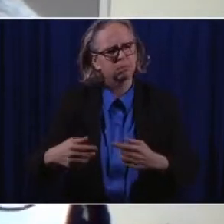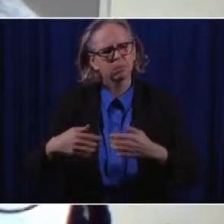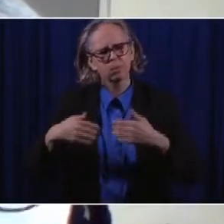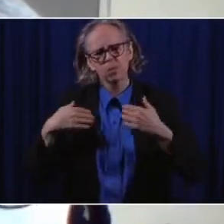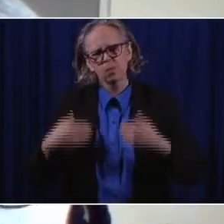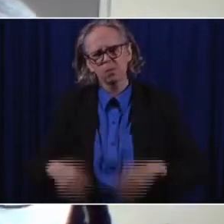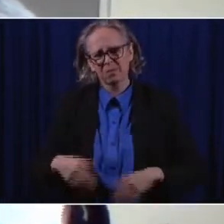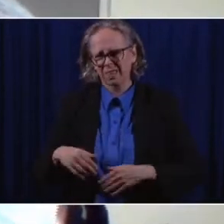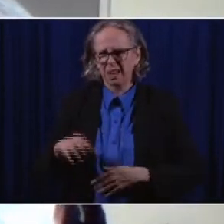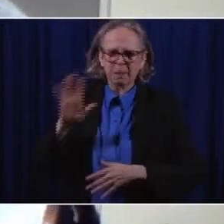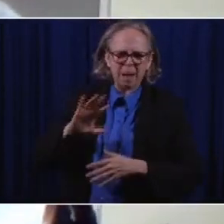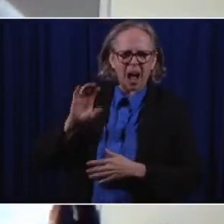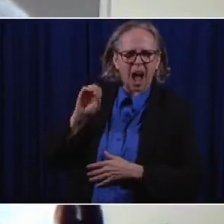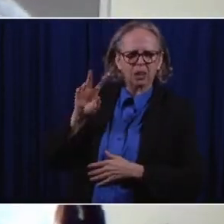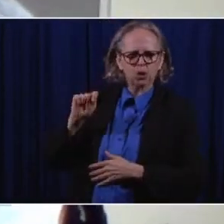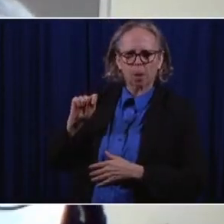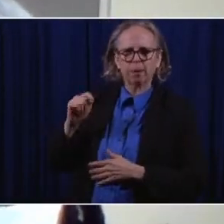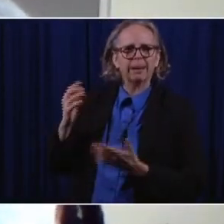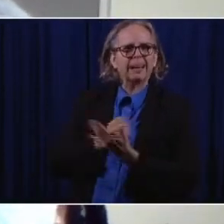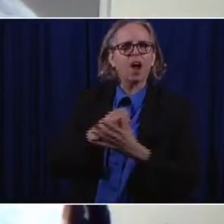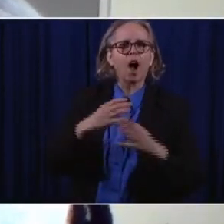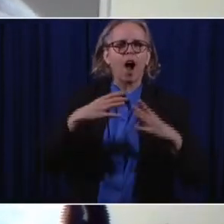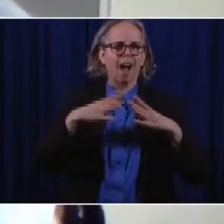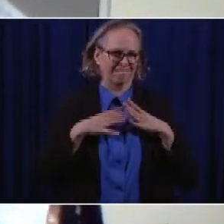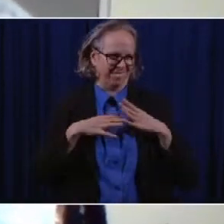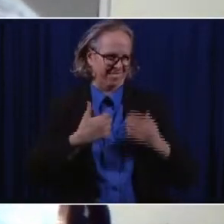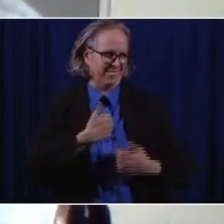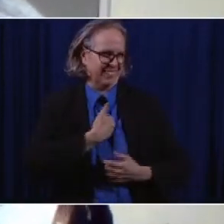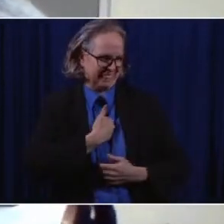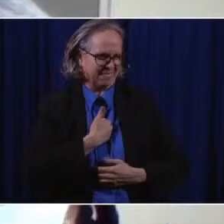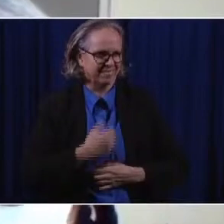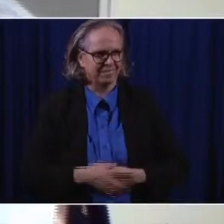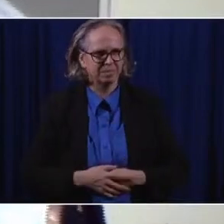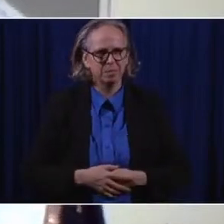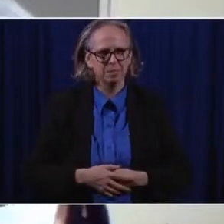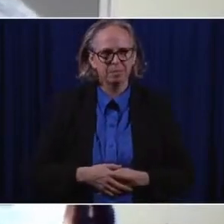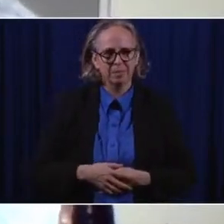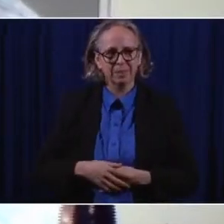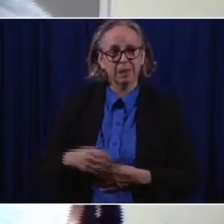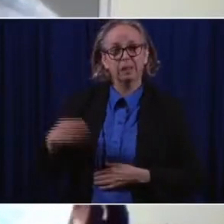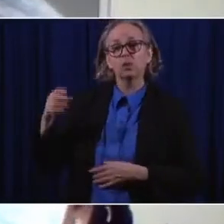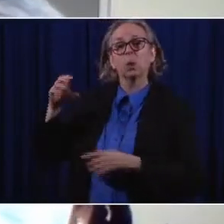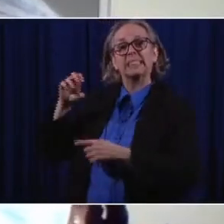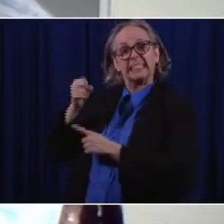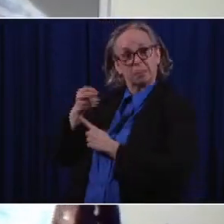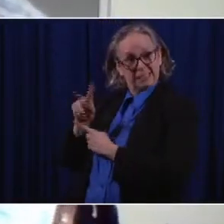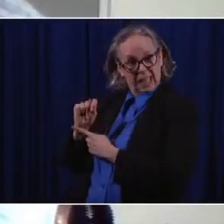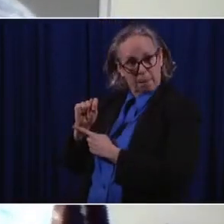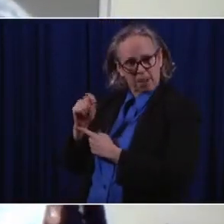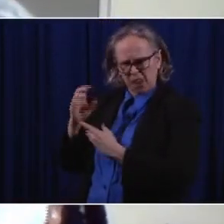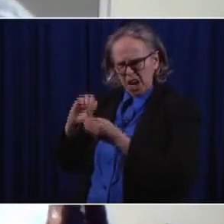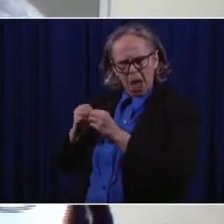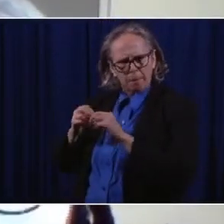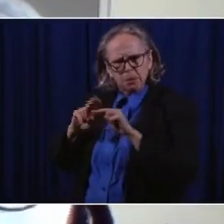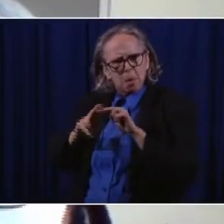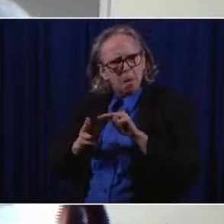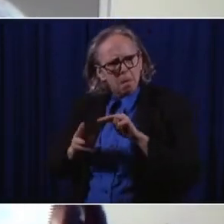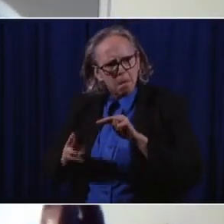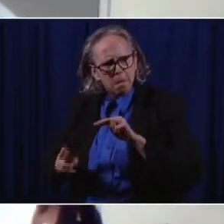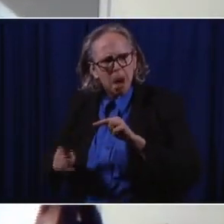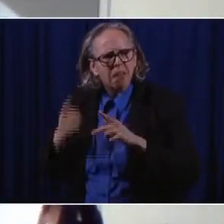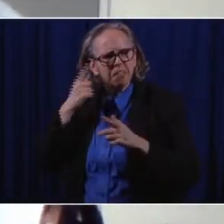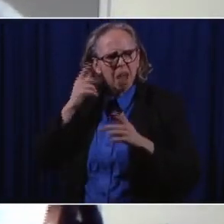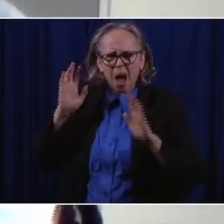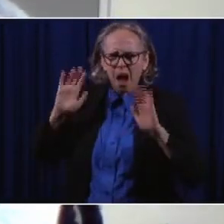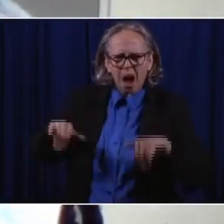time off to myself. September is when I started seeing the decline of how many patients we had. I thought, maybe we're getting a hold of this. The census was very low. I